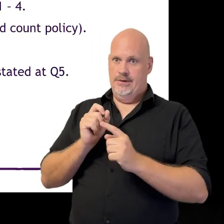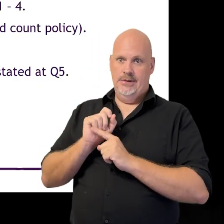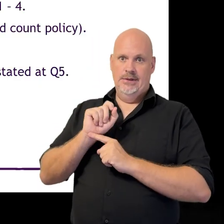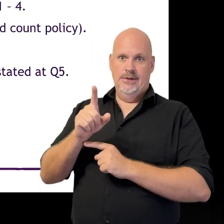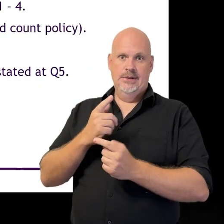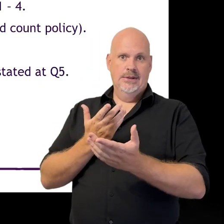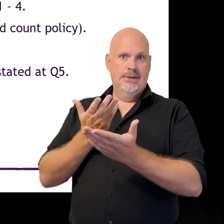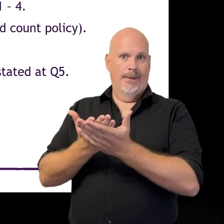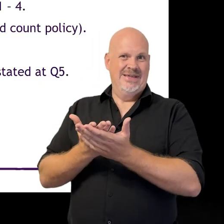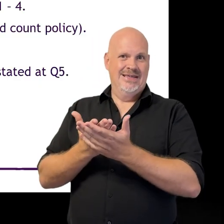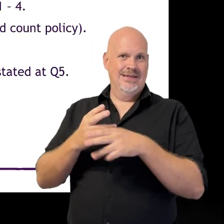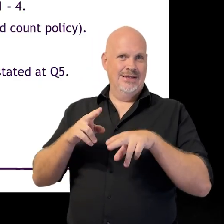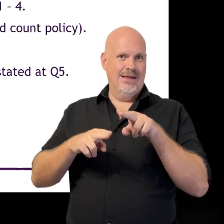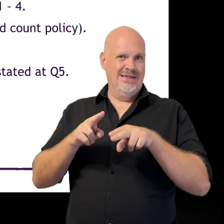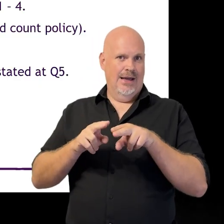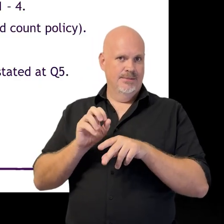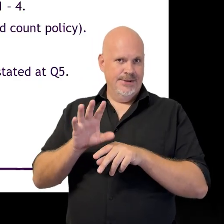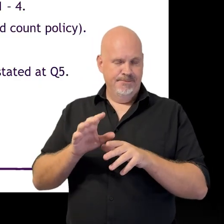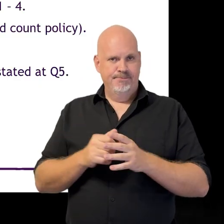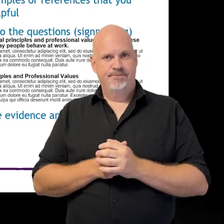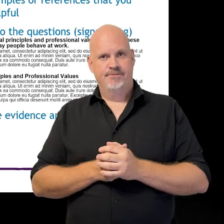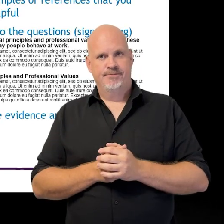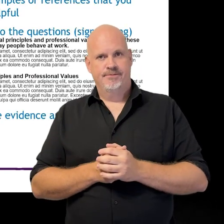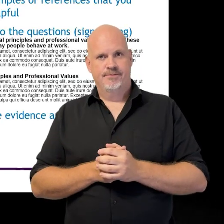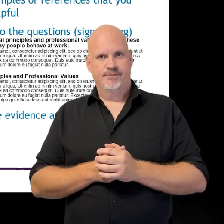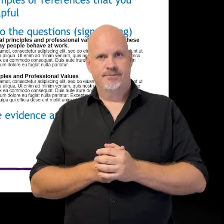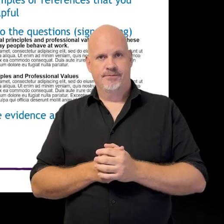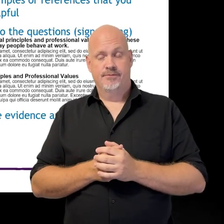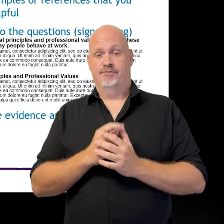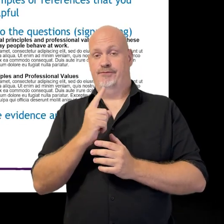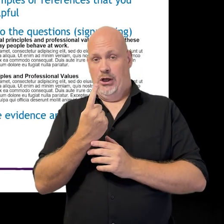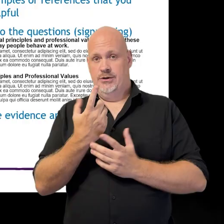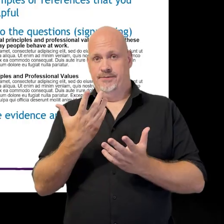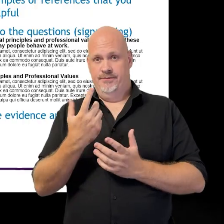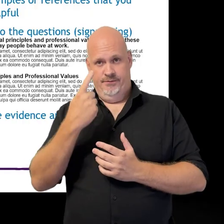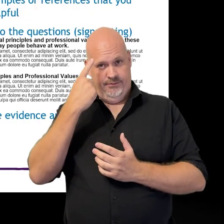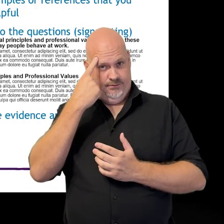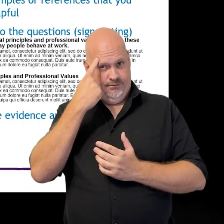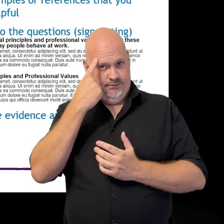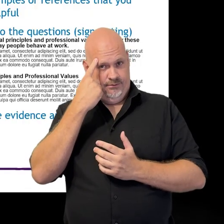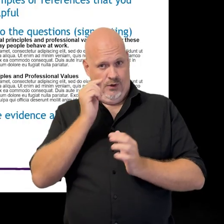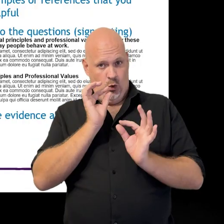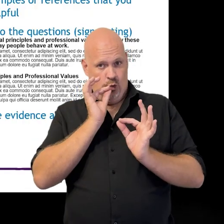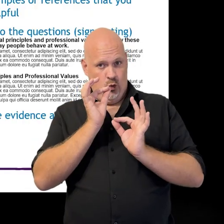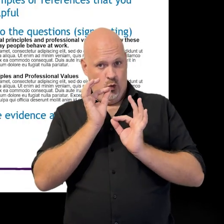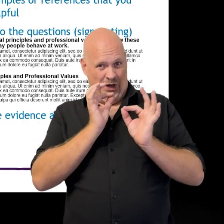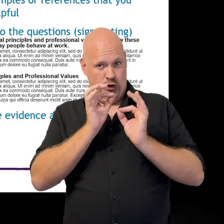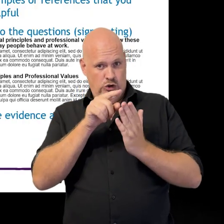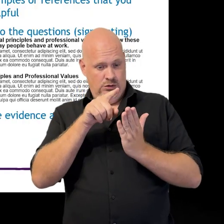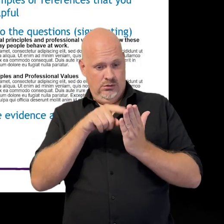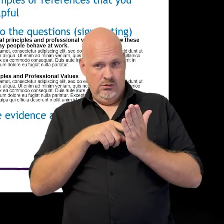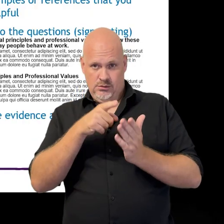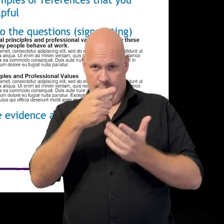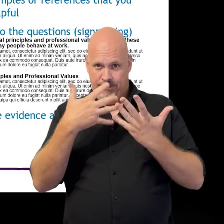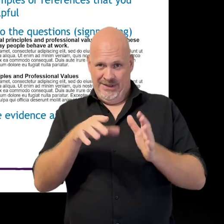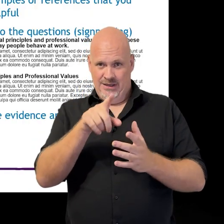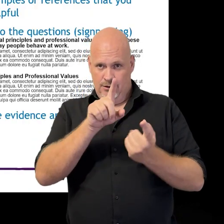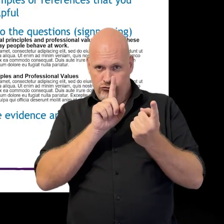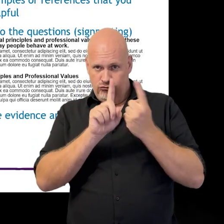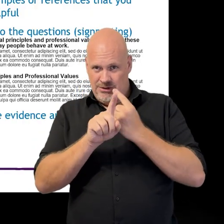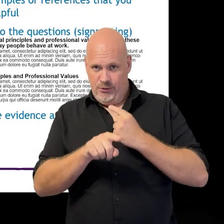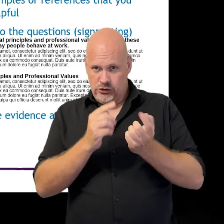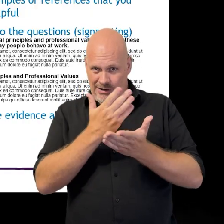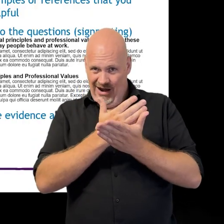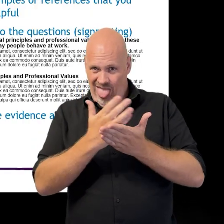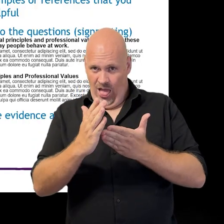Well, you've completed task 1. Let's just run through a little bit of guidance before we finalise things. Just a